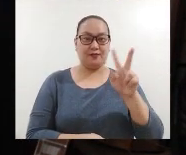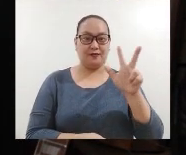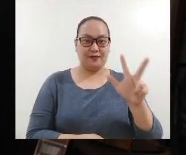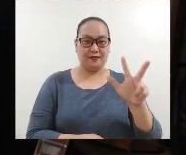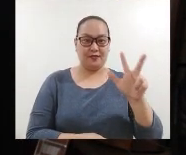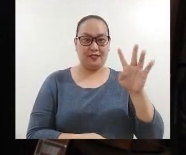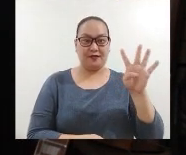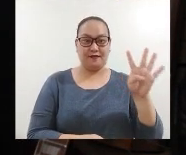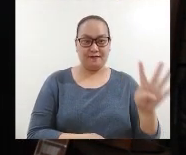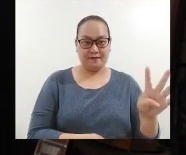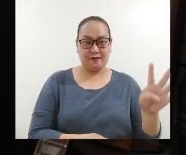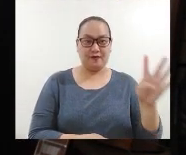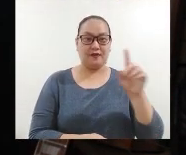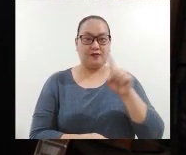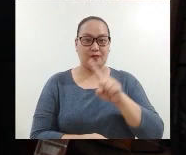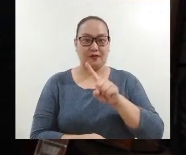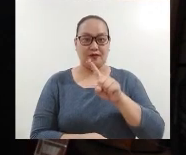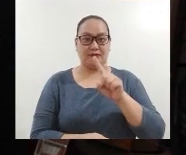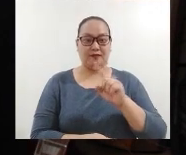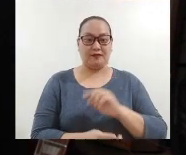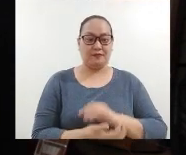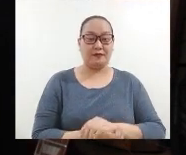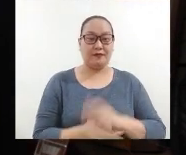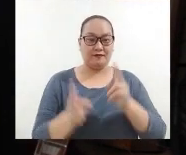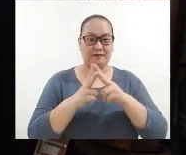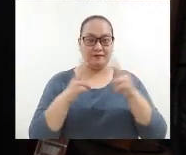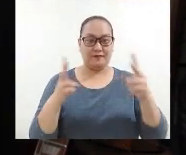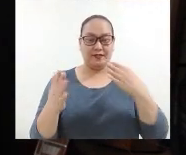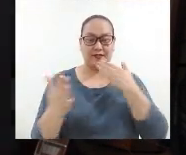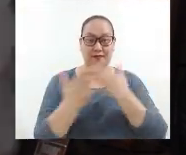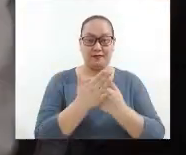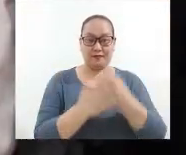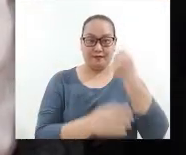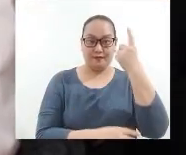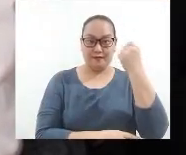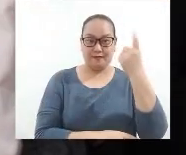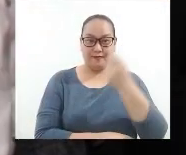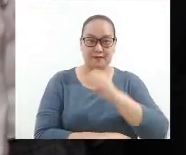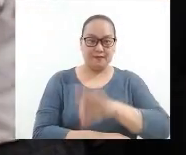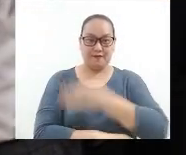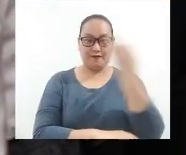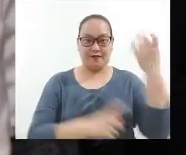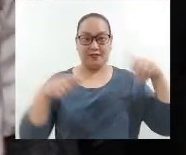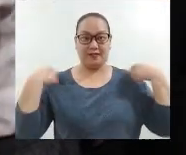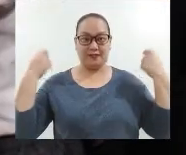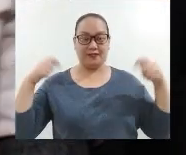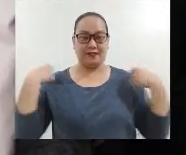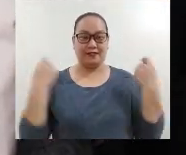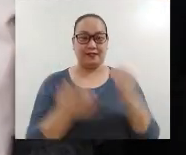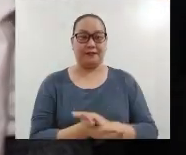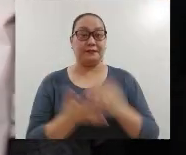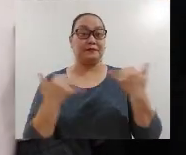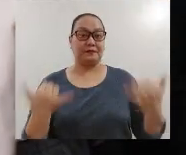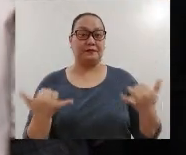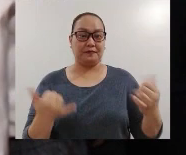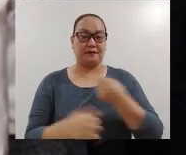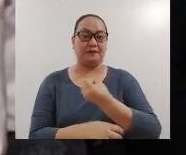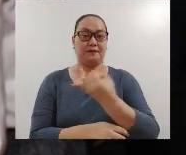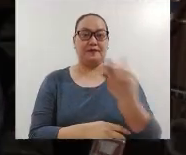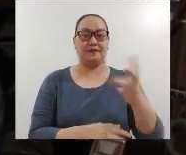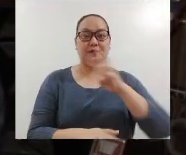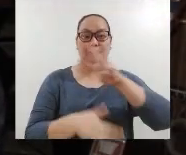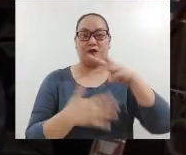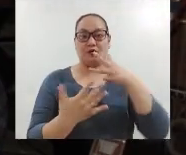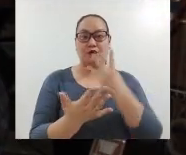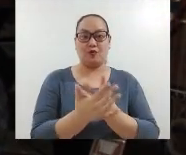1, 2, 3, 4. Very good. Did you get that, Fernandino teens? This time, we're going to count whole note, half